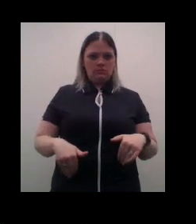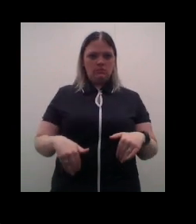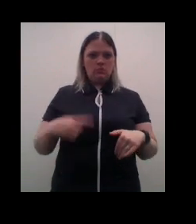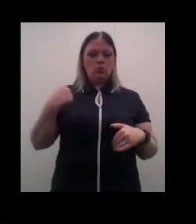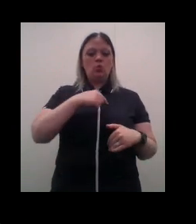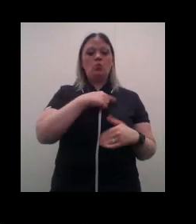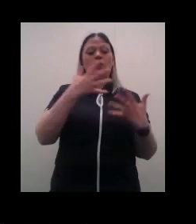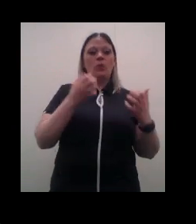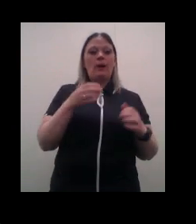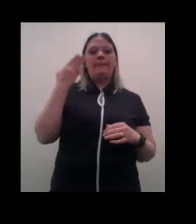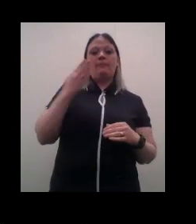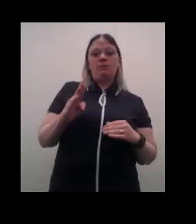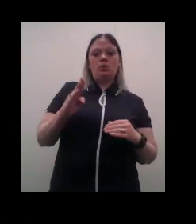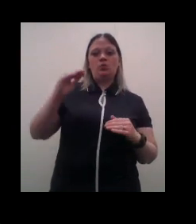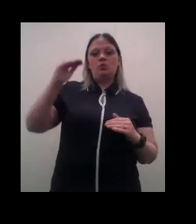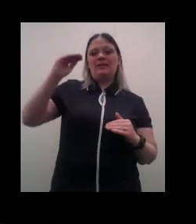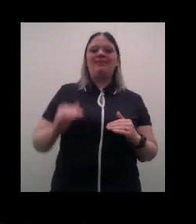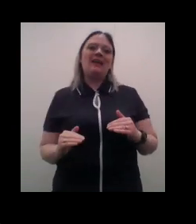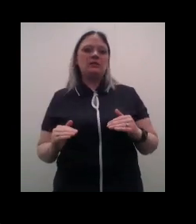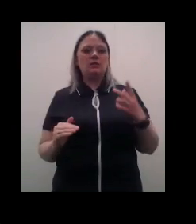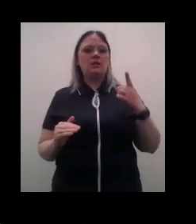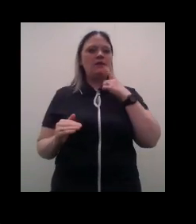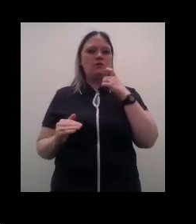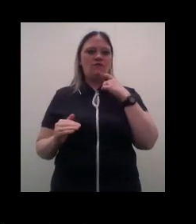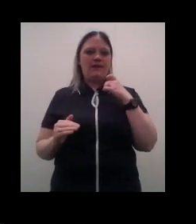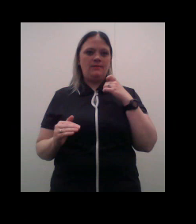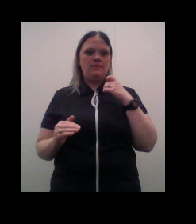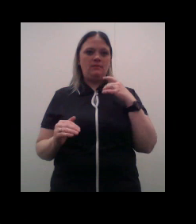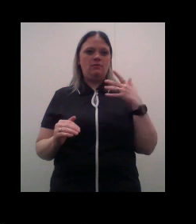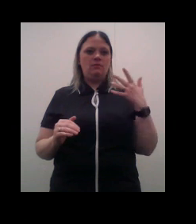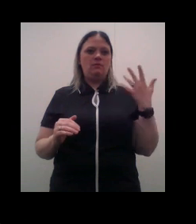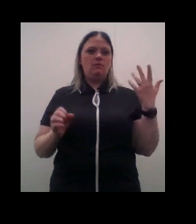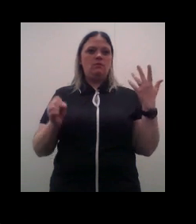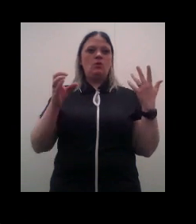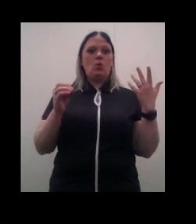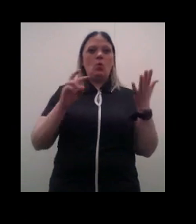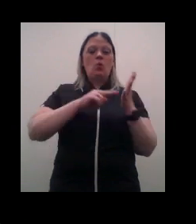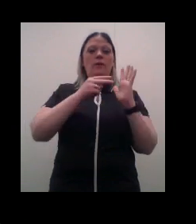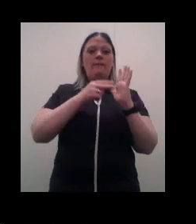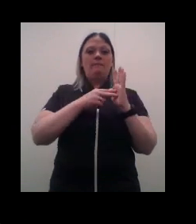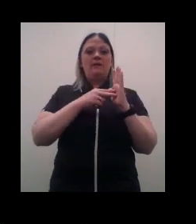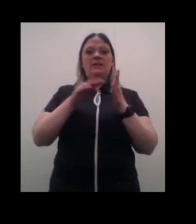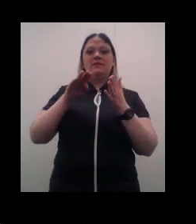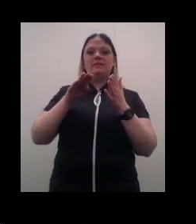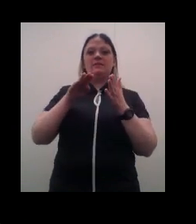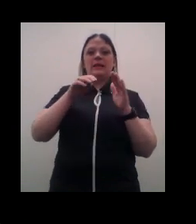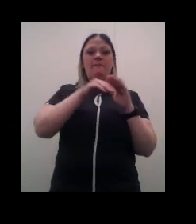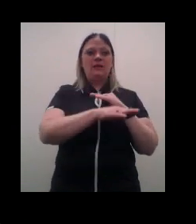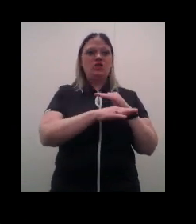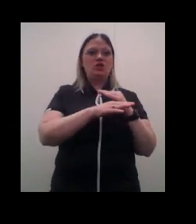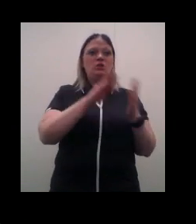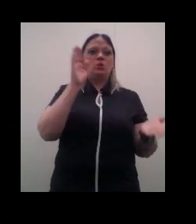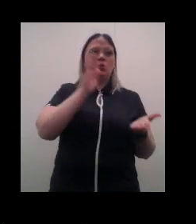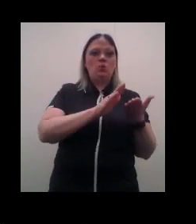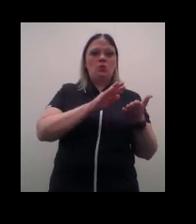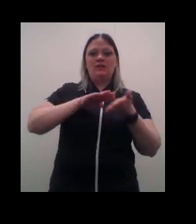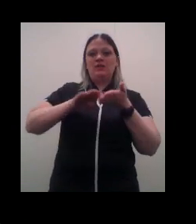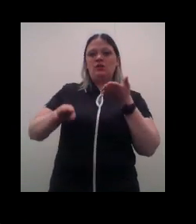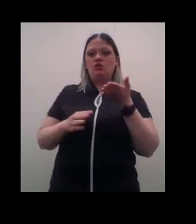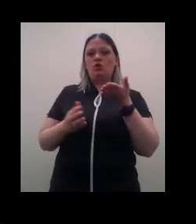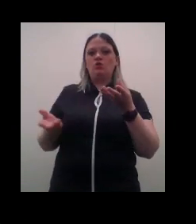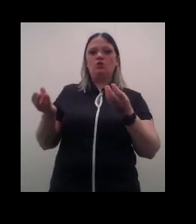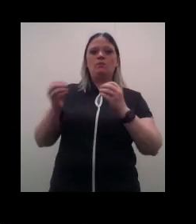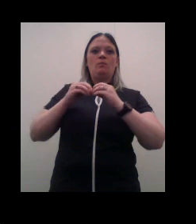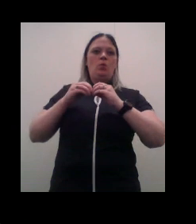blue bar to be less than the red bar. That means our admissions will be less than the discharges, and over the period, a longer